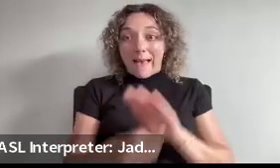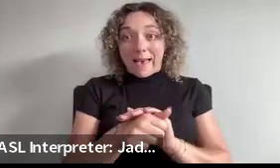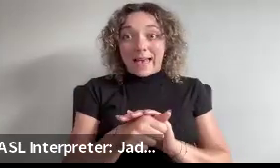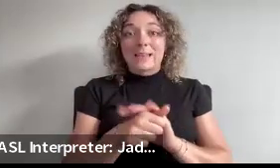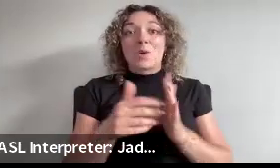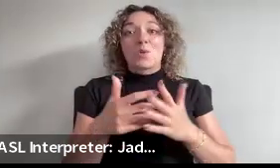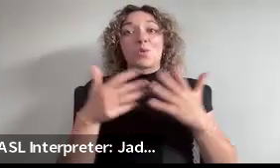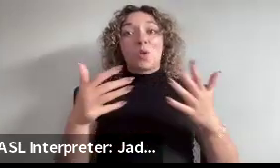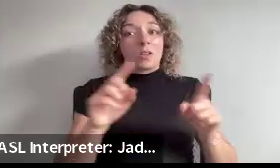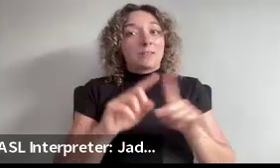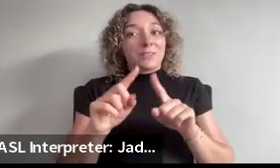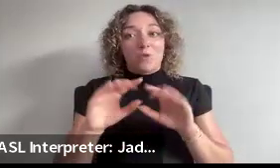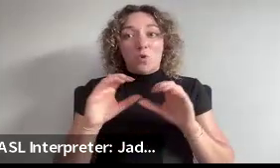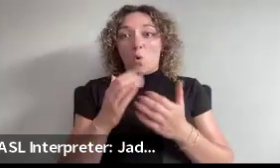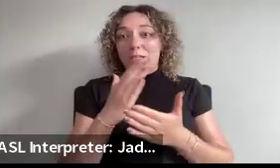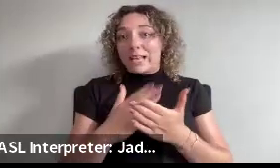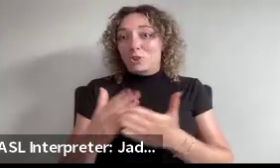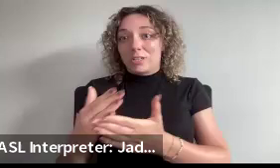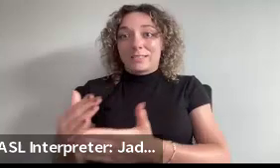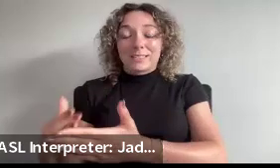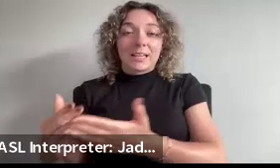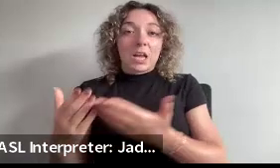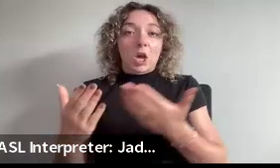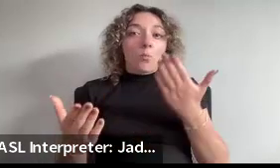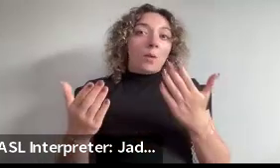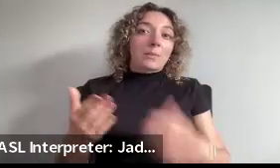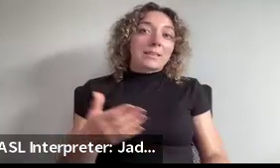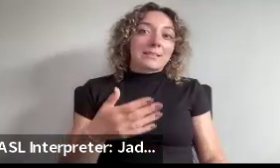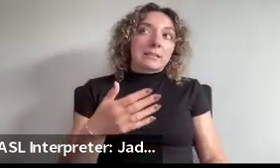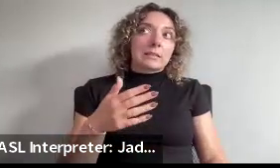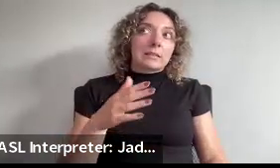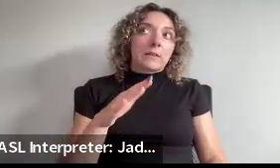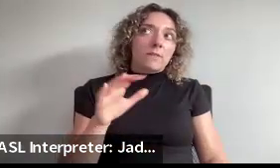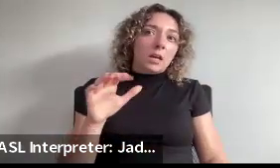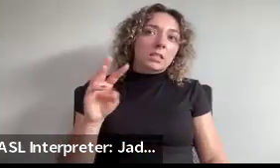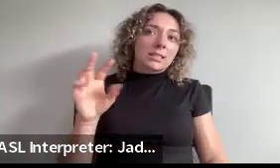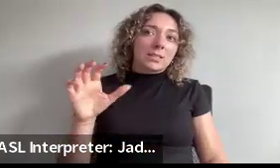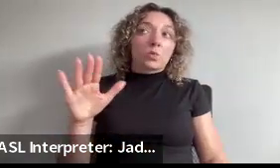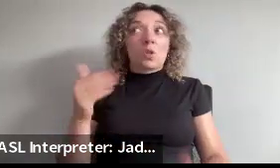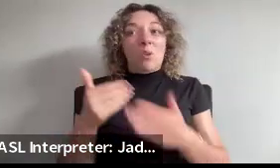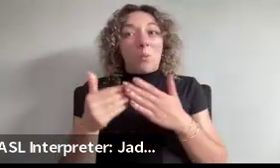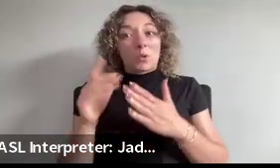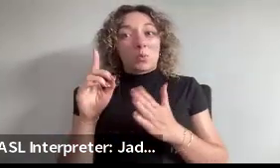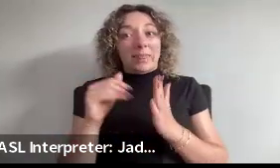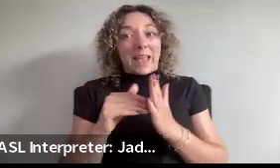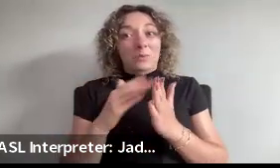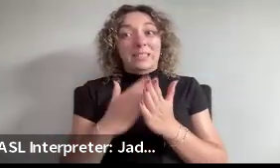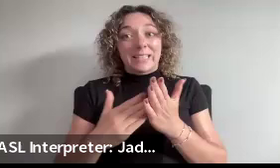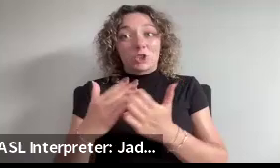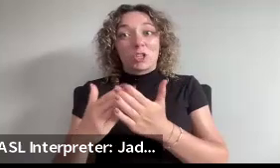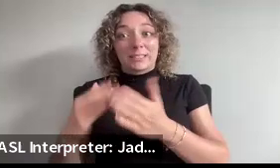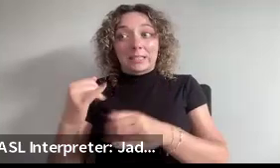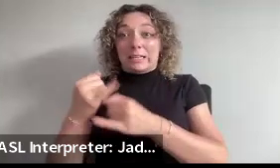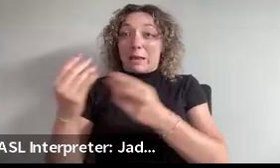a lot of different course sections. I would say it's probably 500 or 600. Well, no, it's probably closer to 1,000 sections